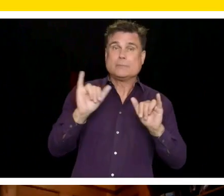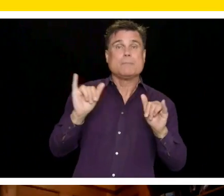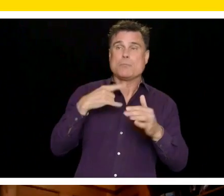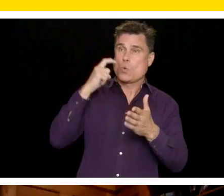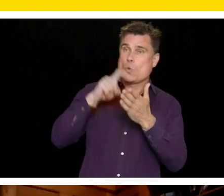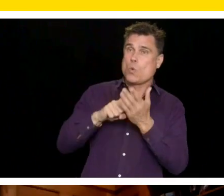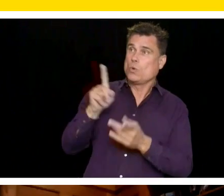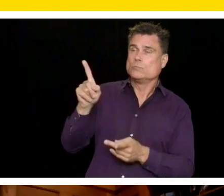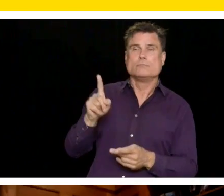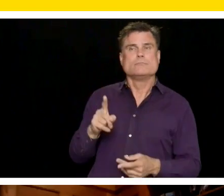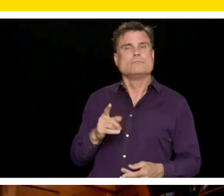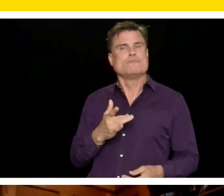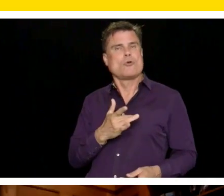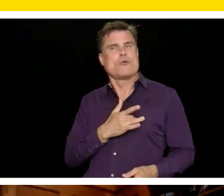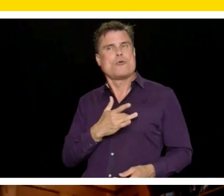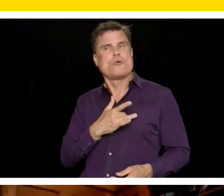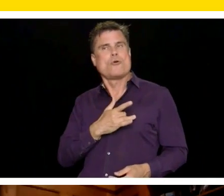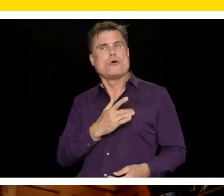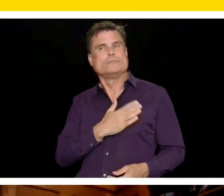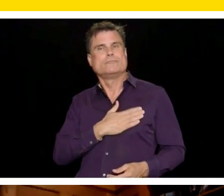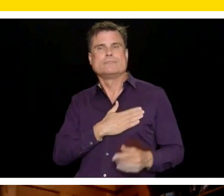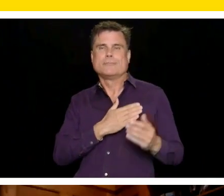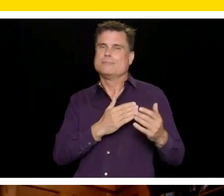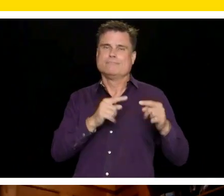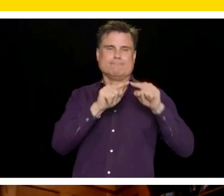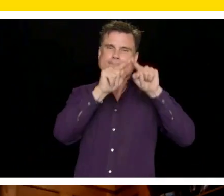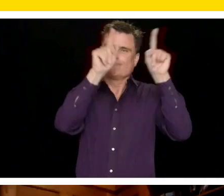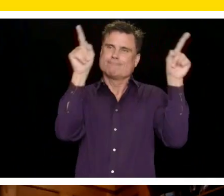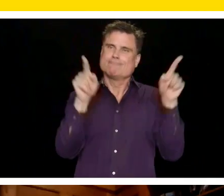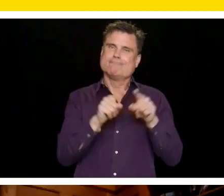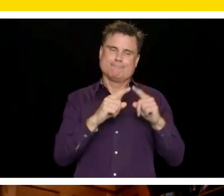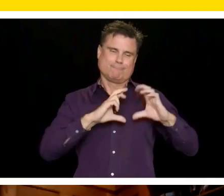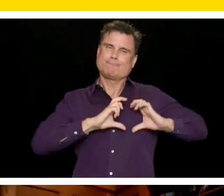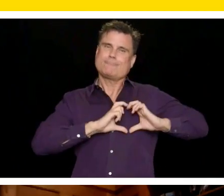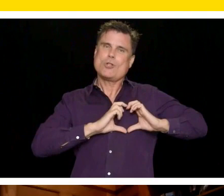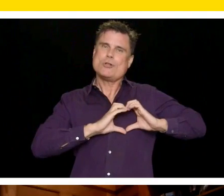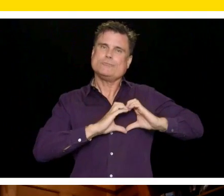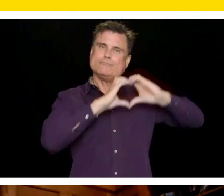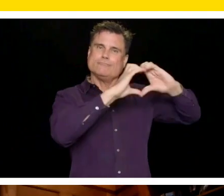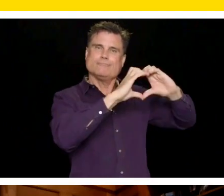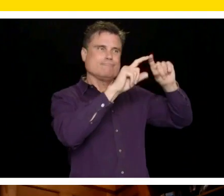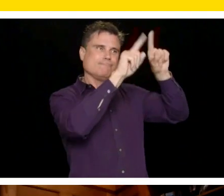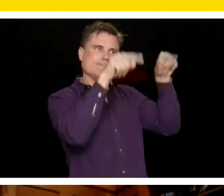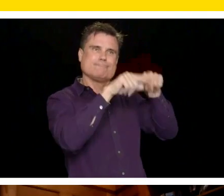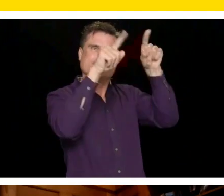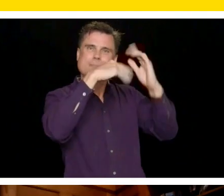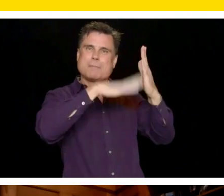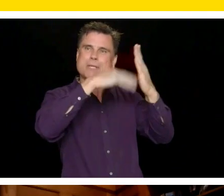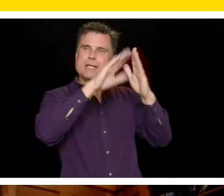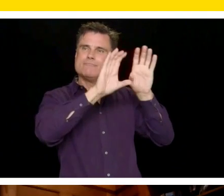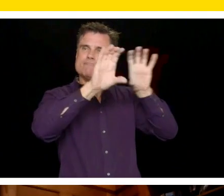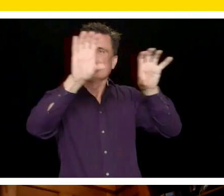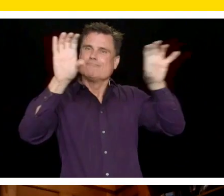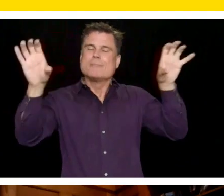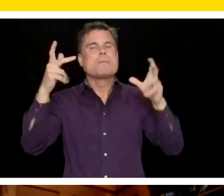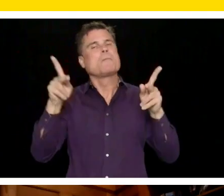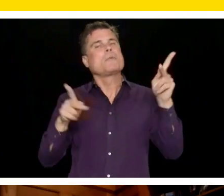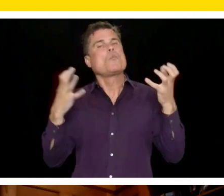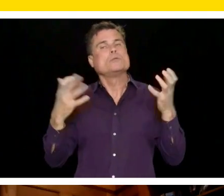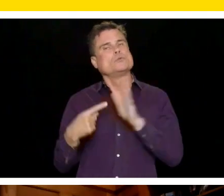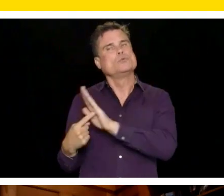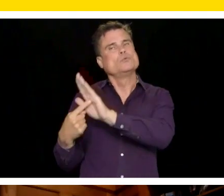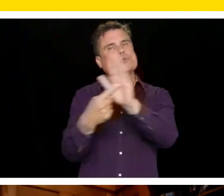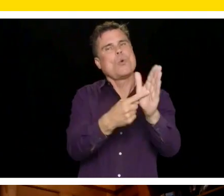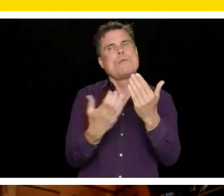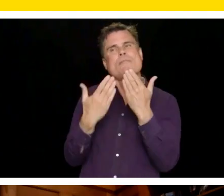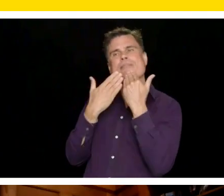the gratitude that people are expressing for our essential workers, for Dr. Bonnie Henry, for people in the healthcare system. But I also want to take this